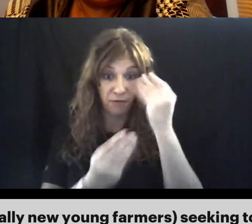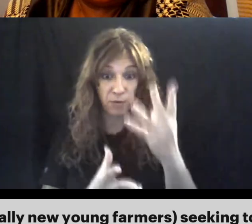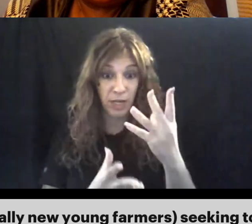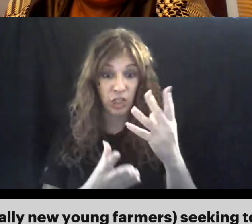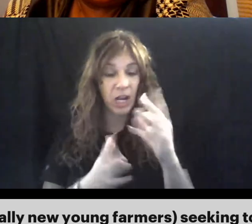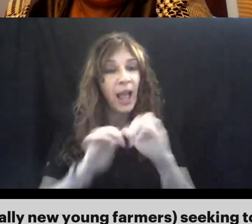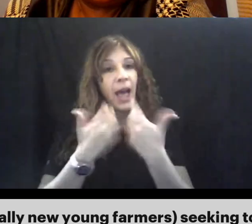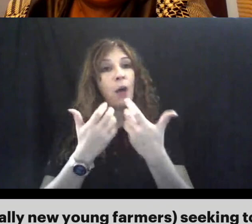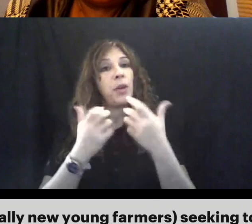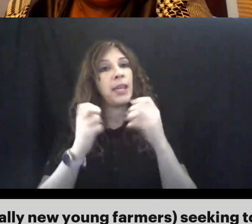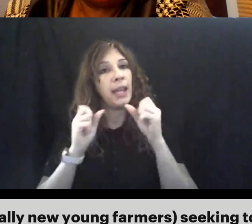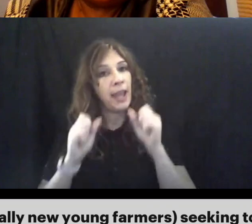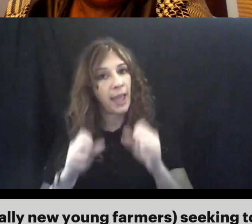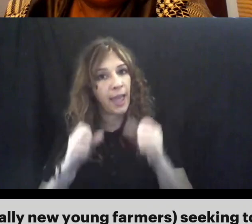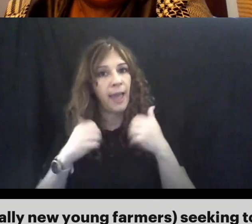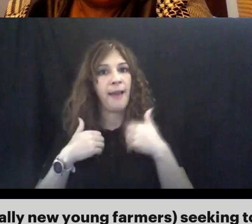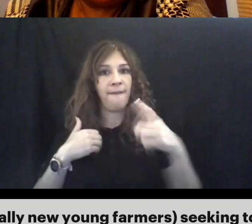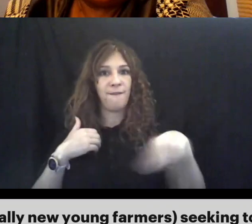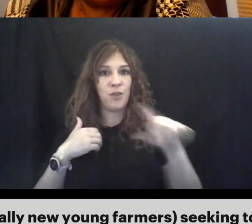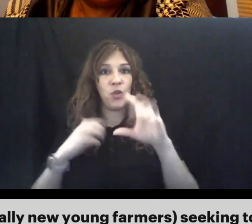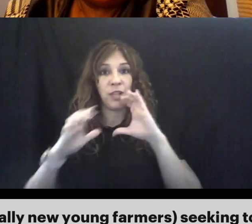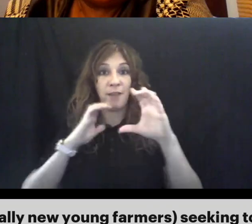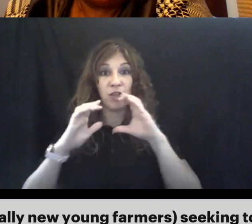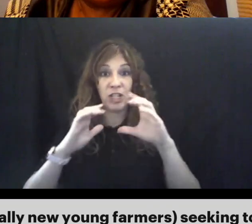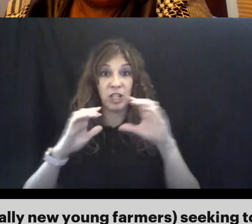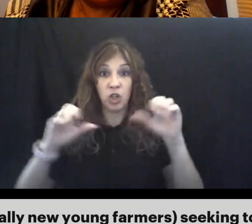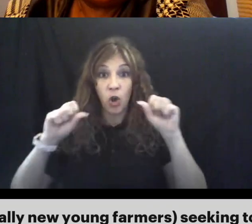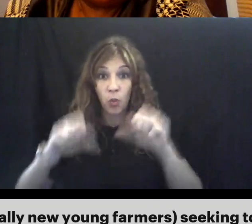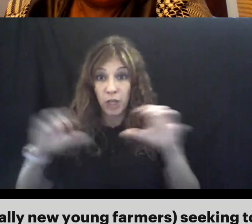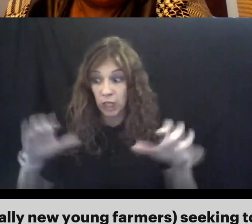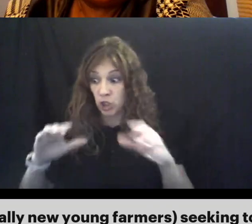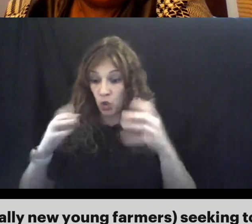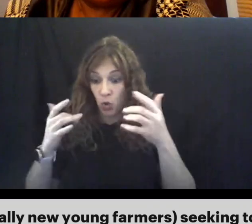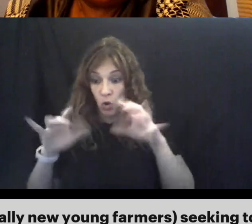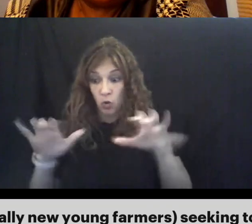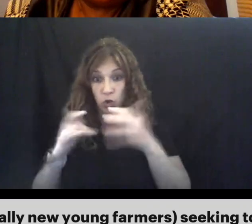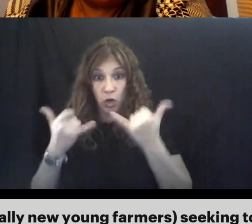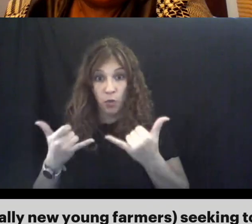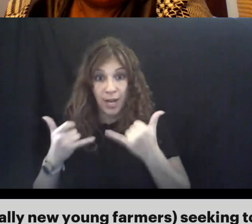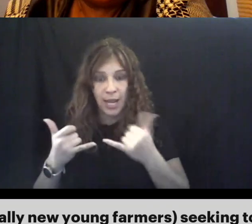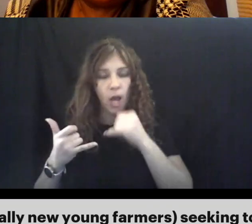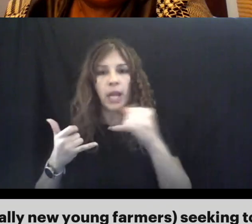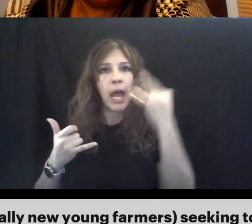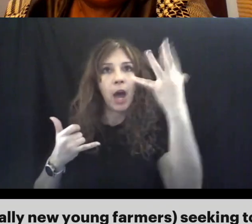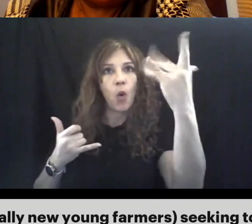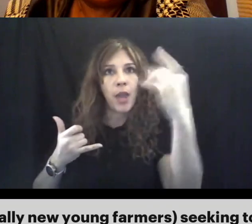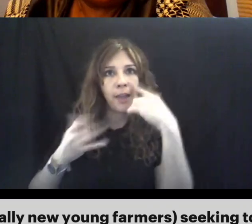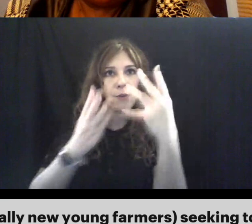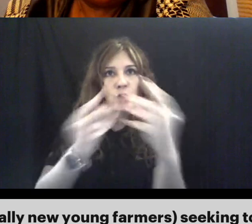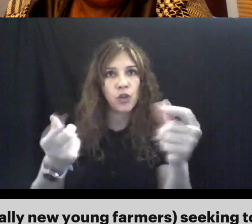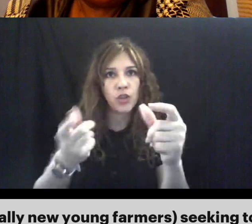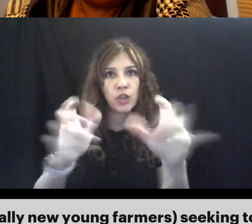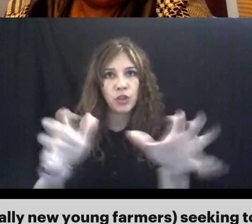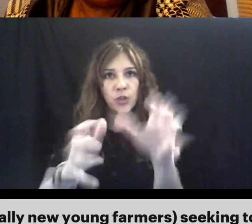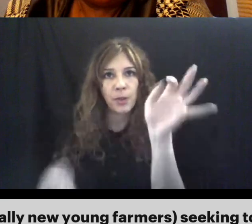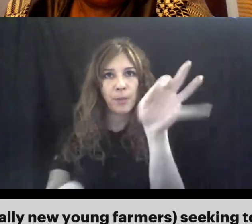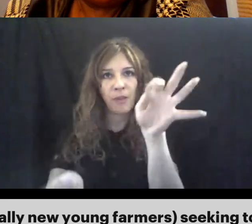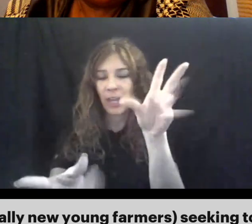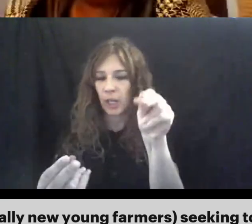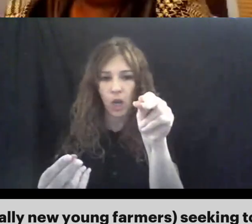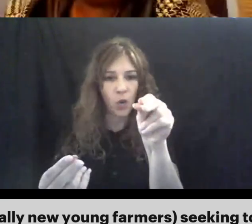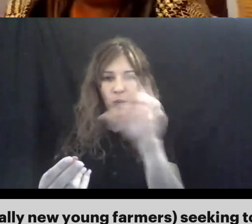ongoing basis so we can do what we can do right now? And not wait for the solution to be perfect, because it's never going to be